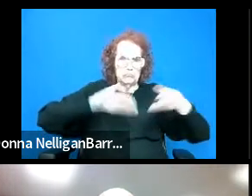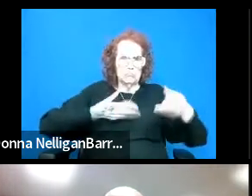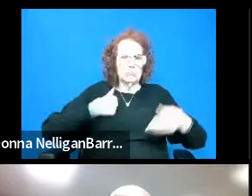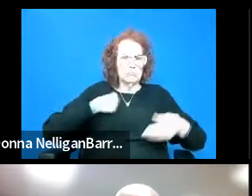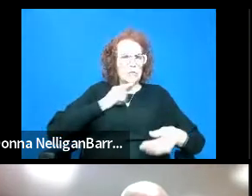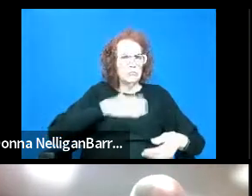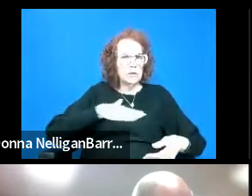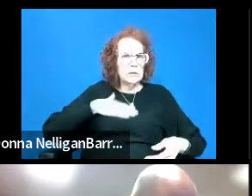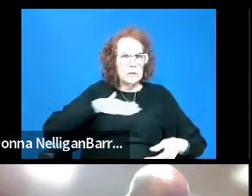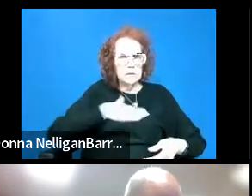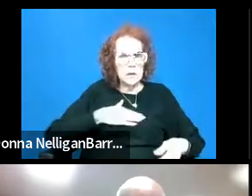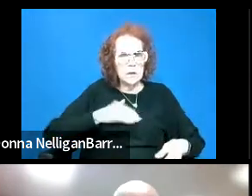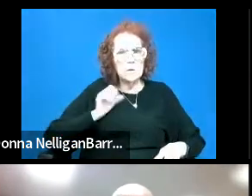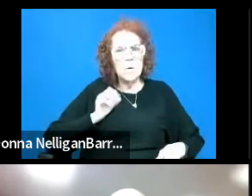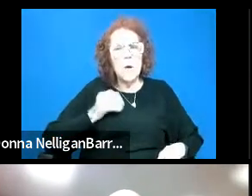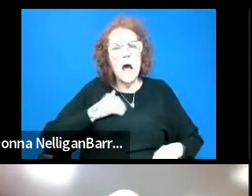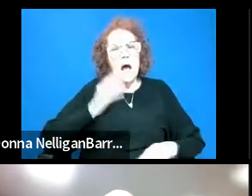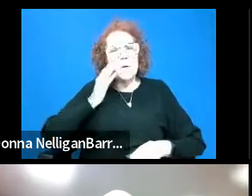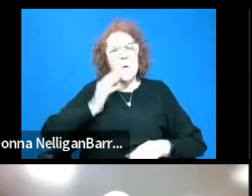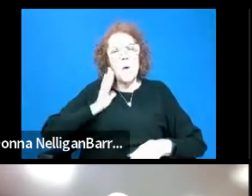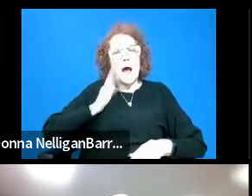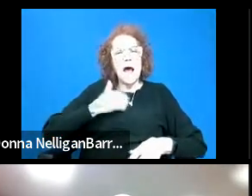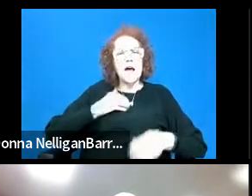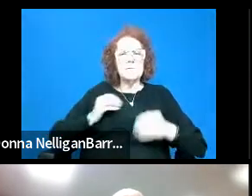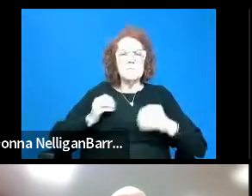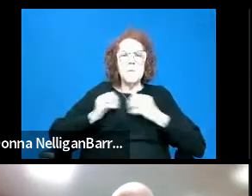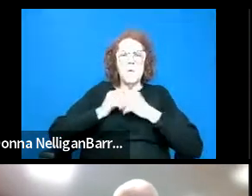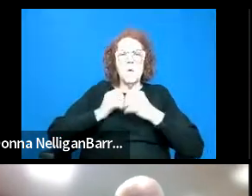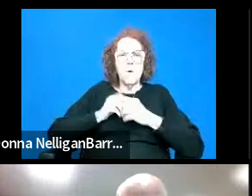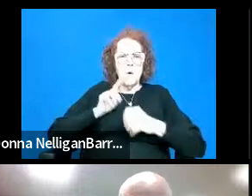dive into the PowerPoint again, but we really appreciate the work you're doing.